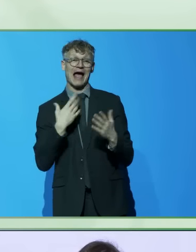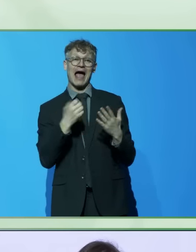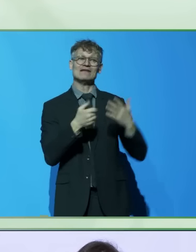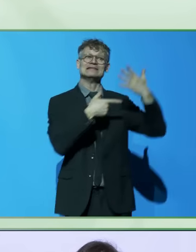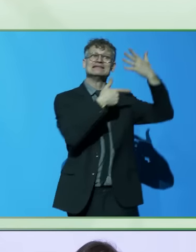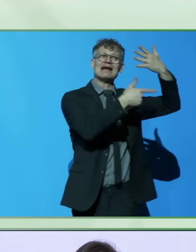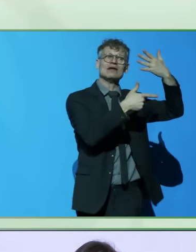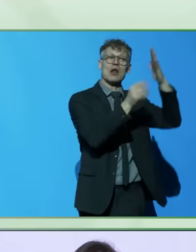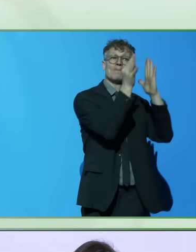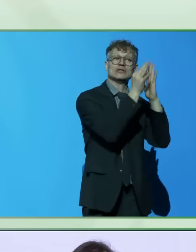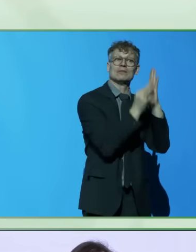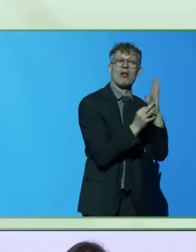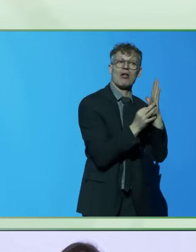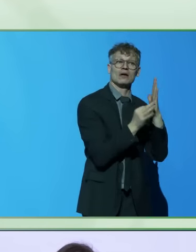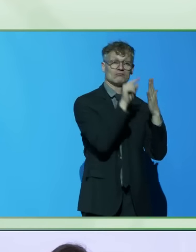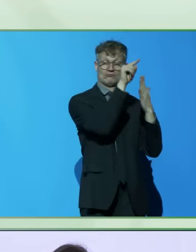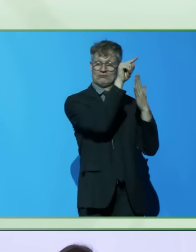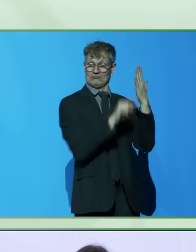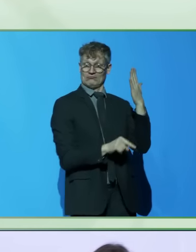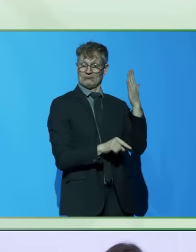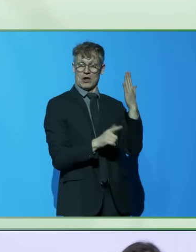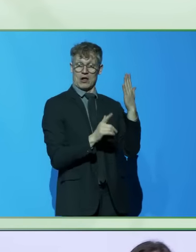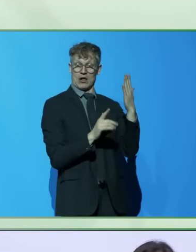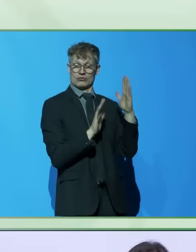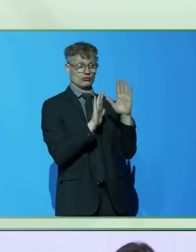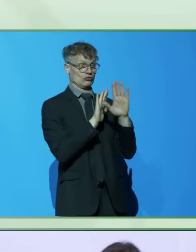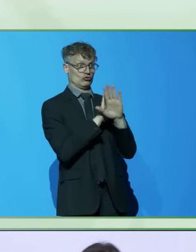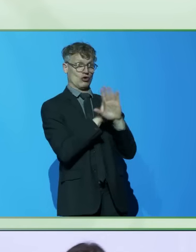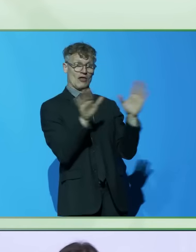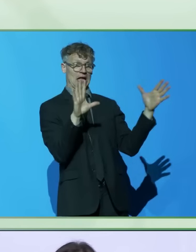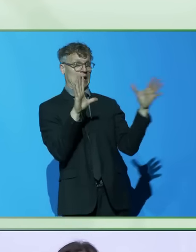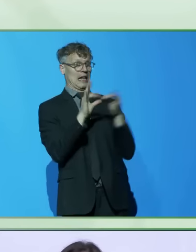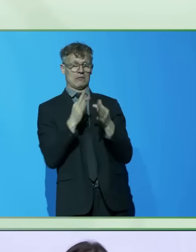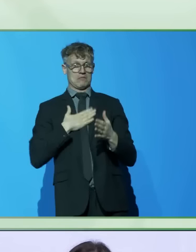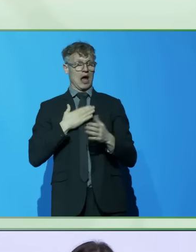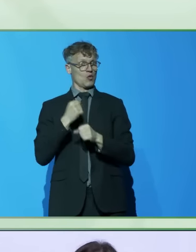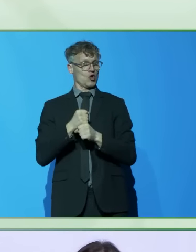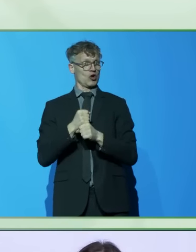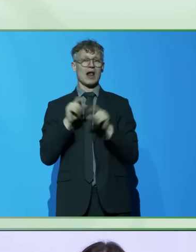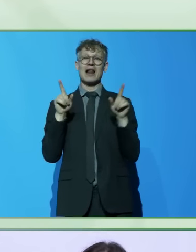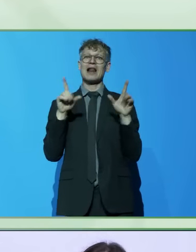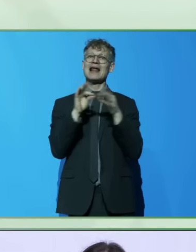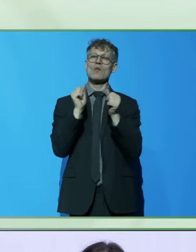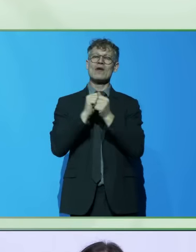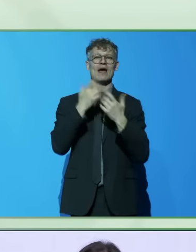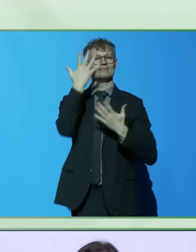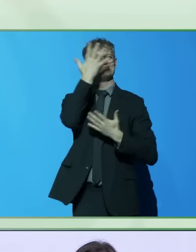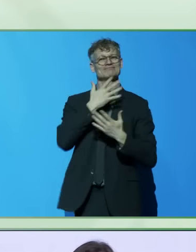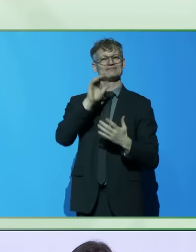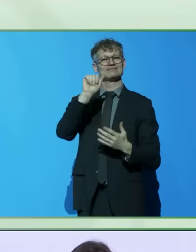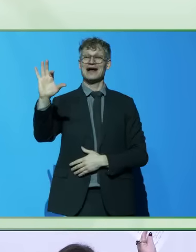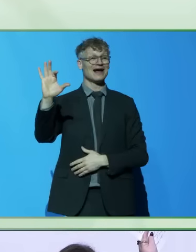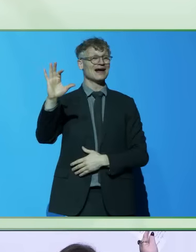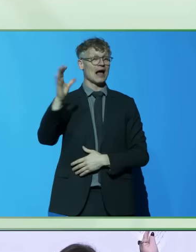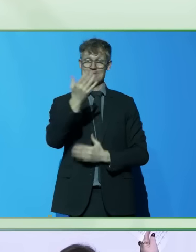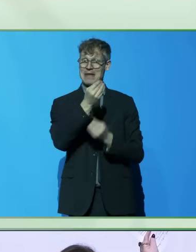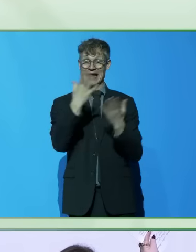being created. Which when we think about the design of accessible bathrooms, perhaps if you can raise your hand, how many of you have ever been